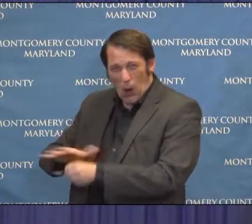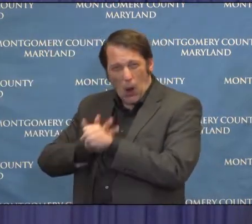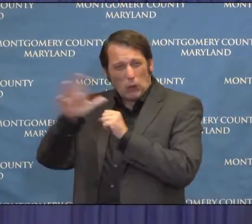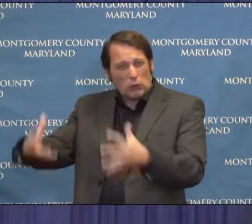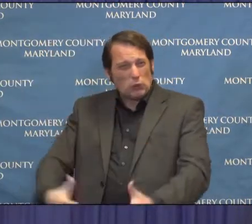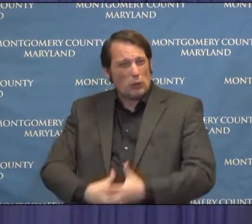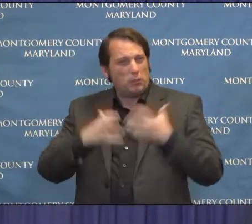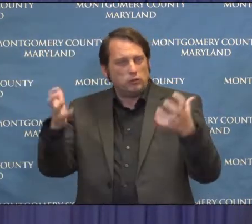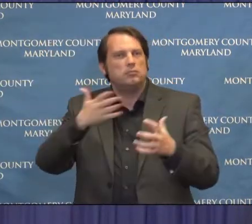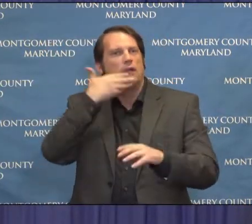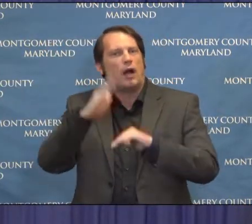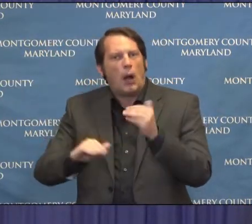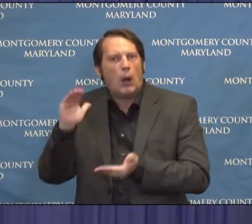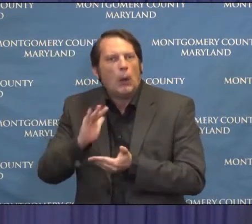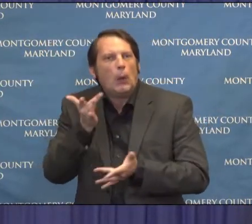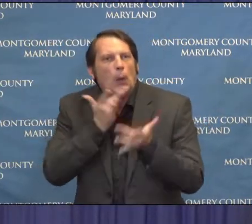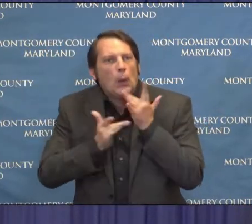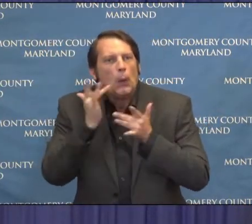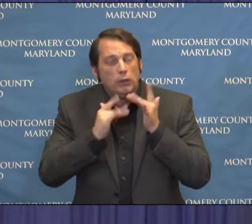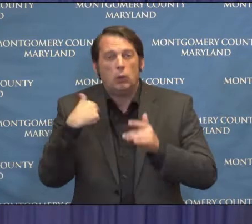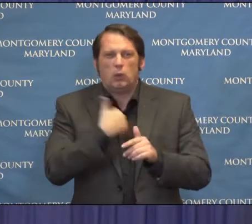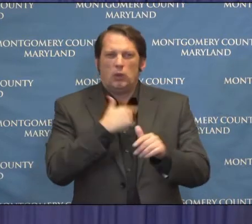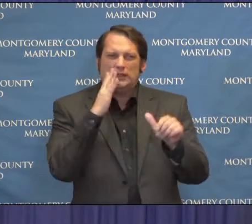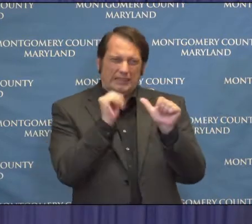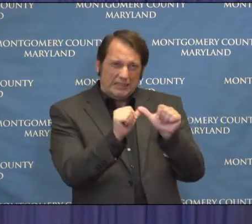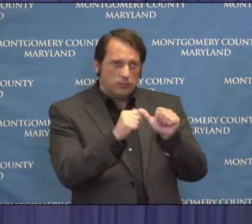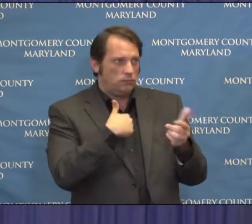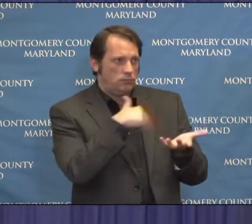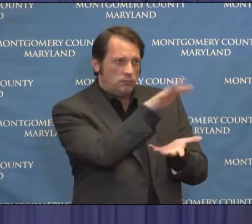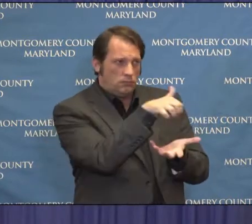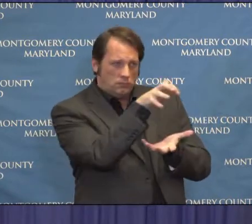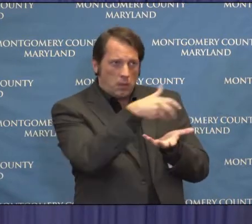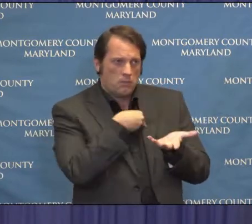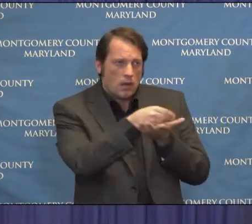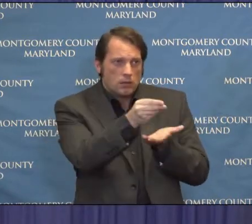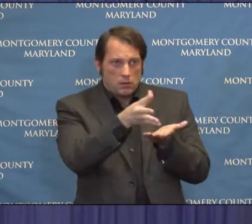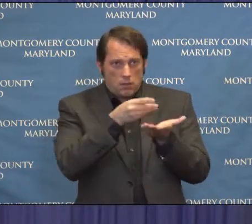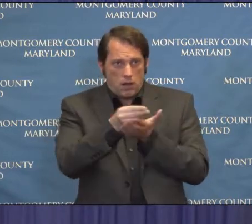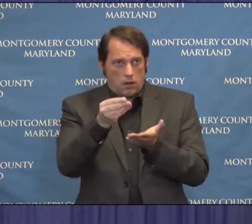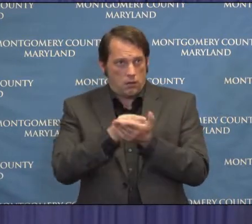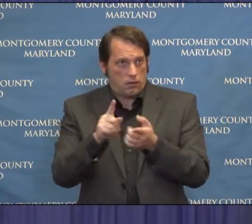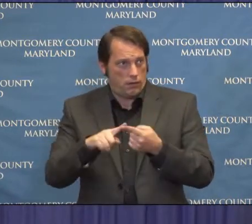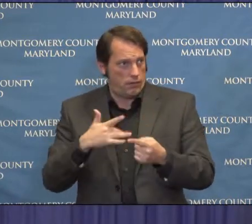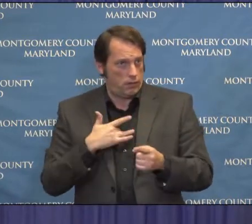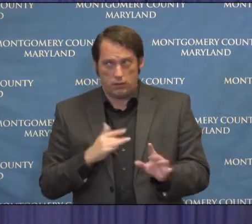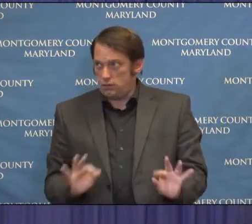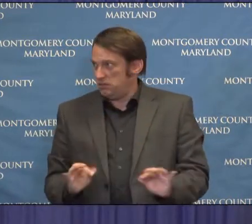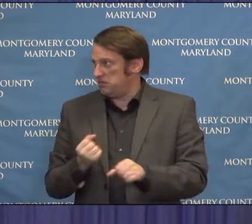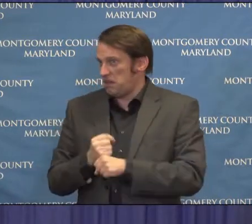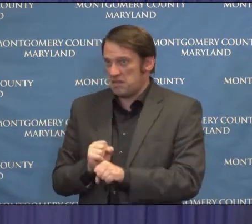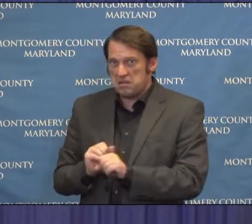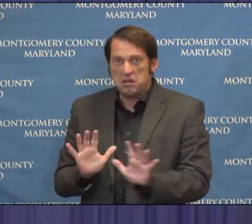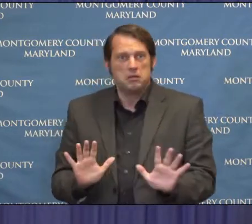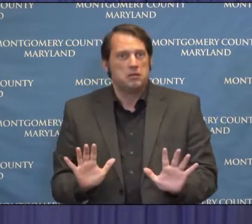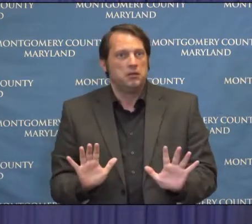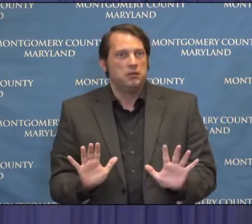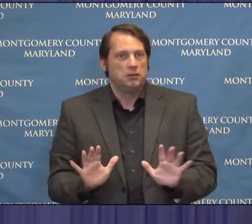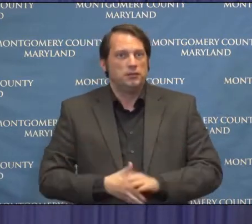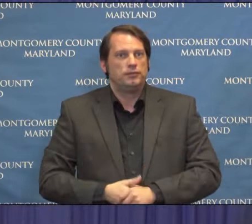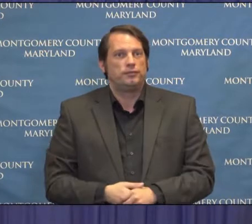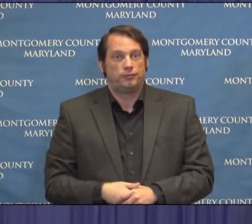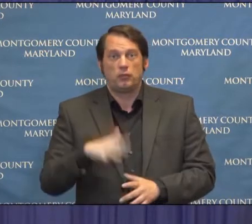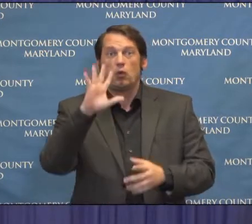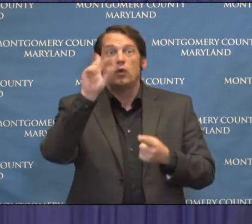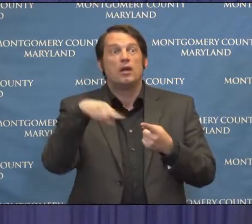that we feel safe. We will make our own decision about opening based on what the governor does, so we will not be